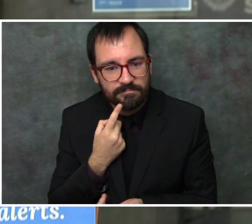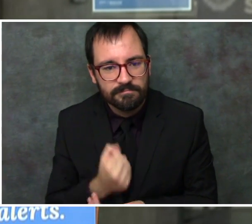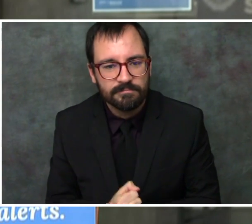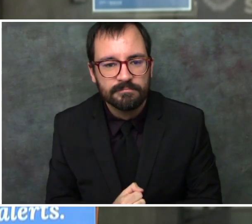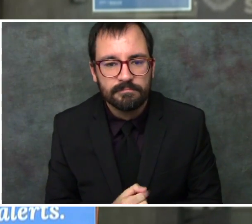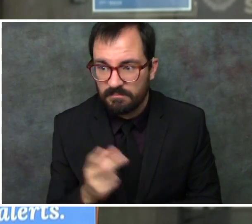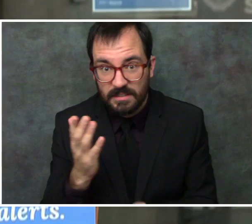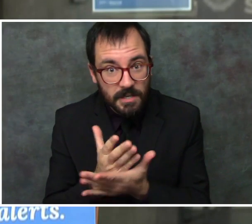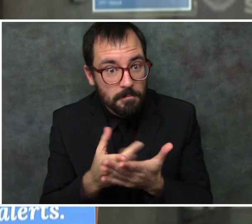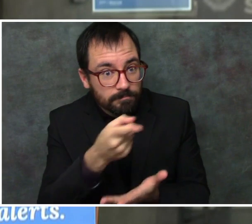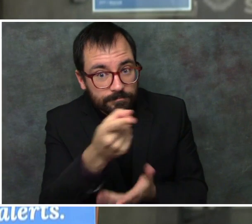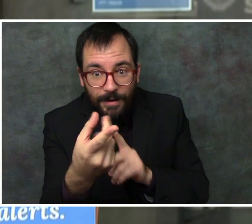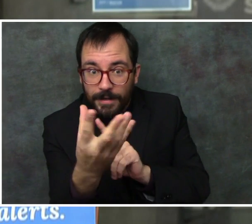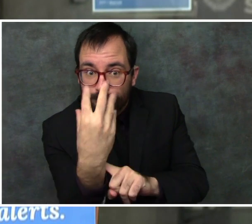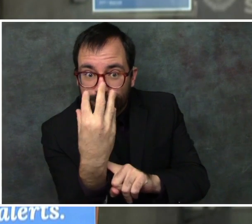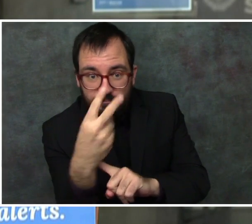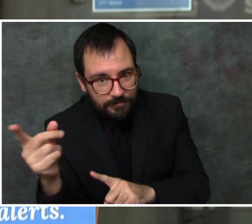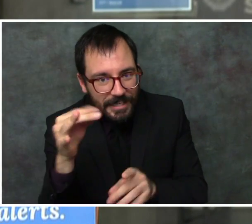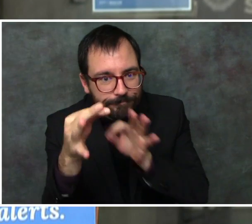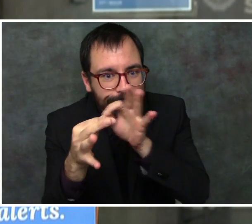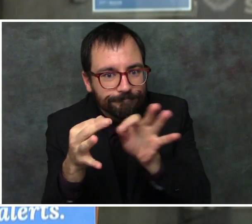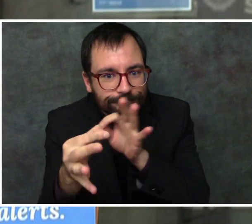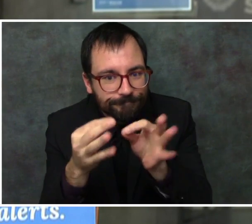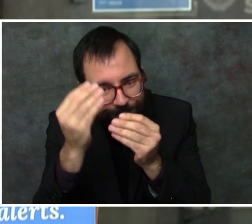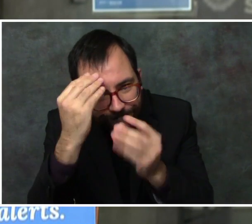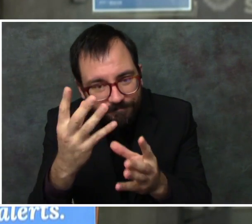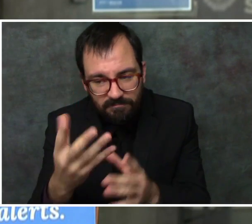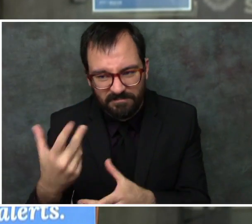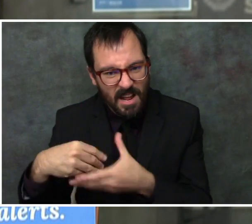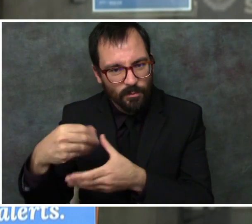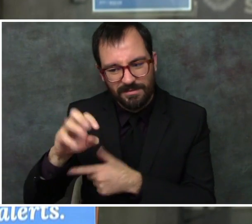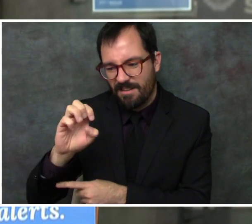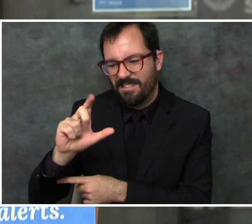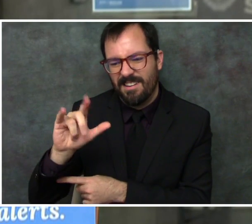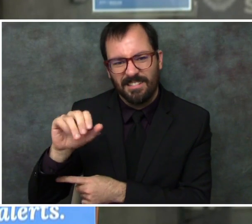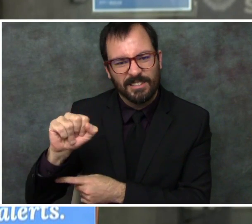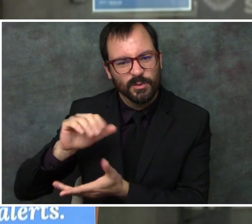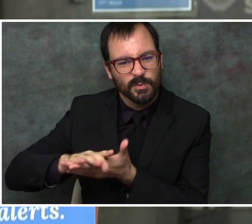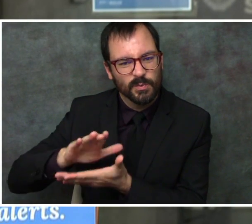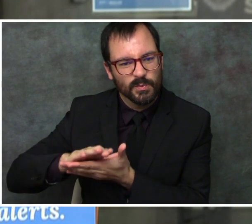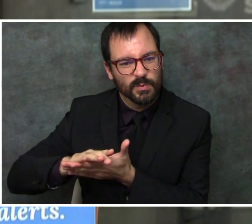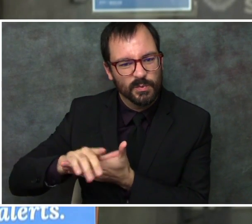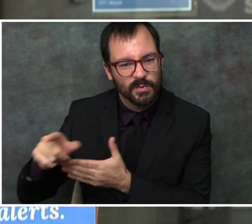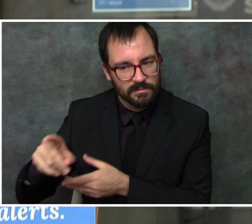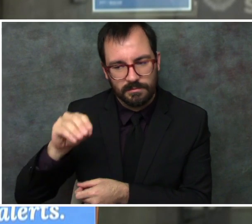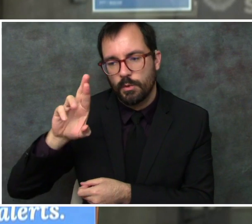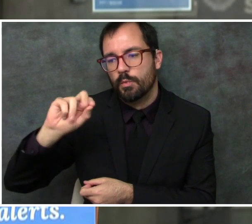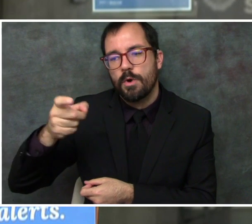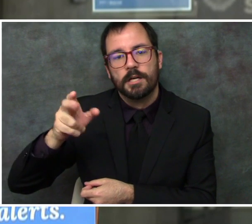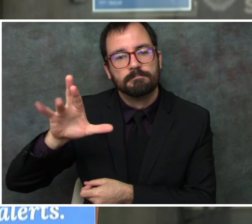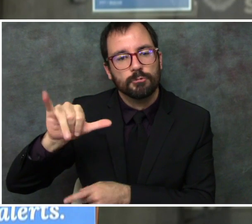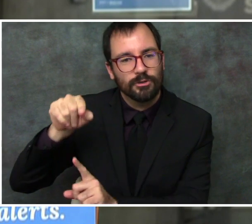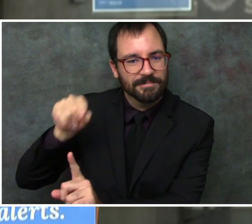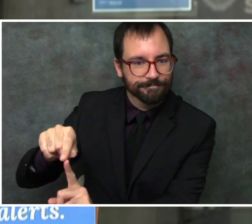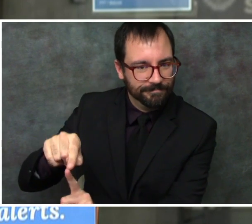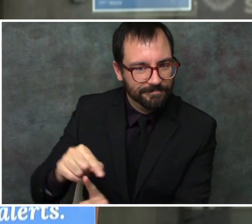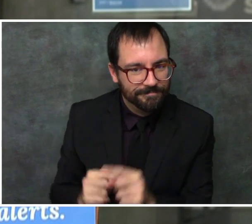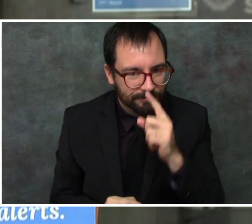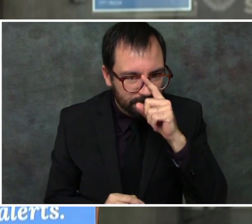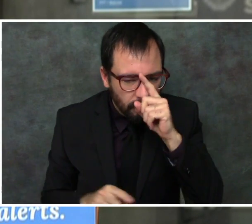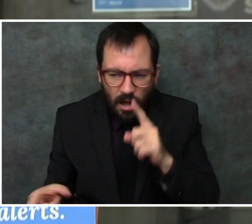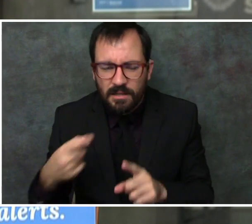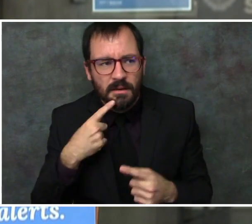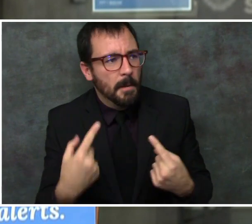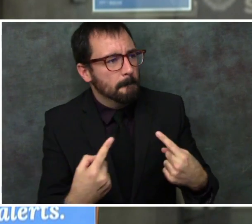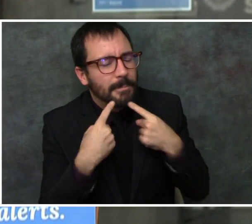themselves, and even told some of you in front of the cameras outside the Ellis School in Roxbury, that they missed their friends and their teachers